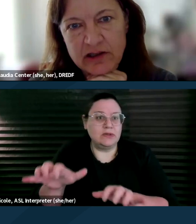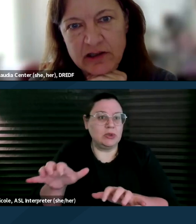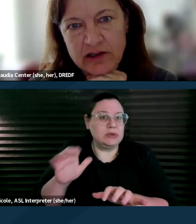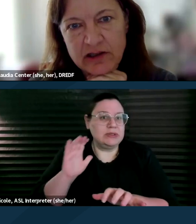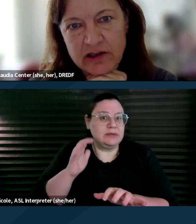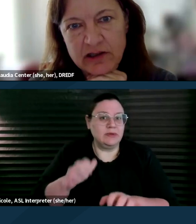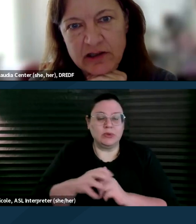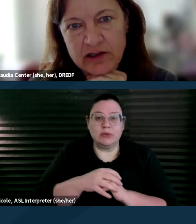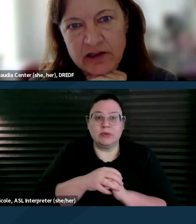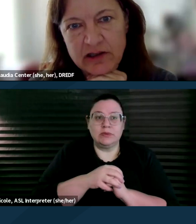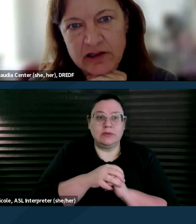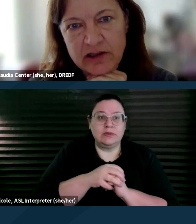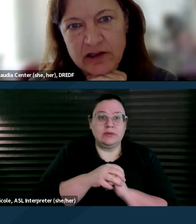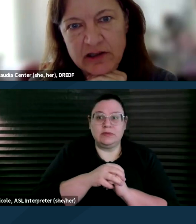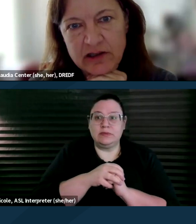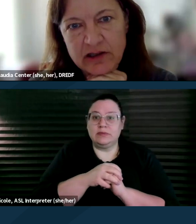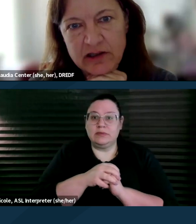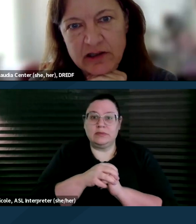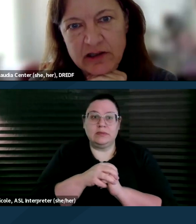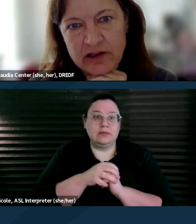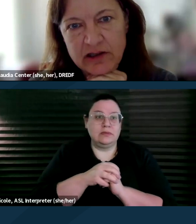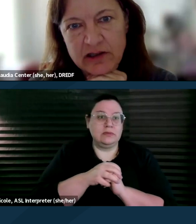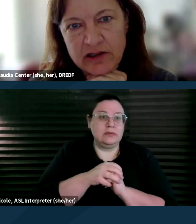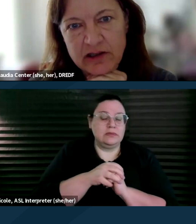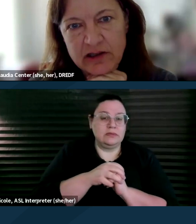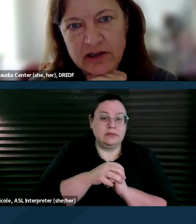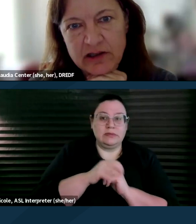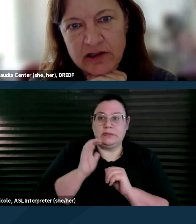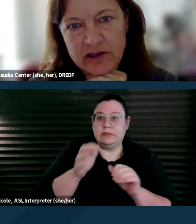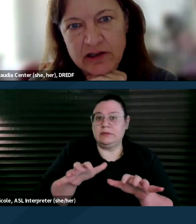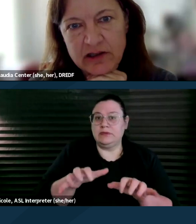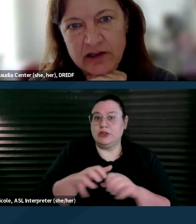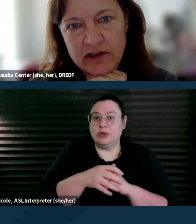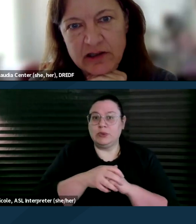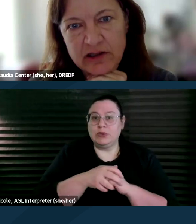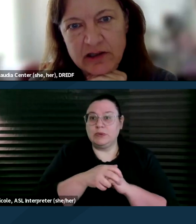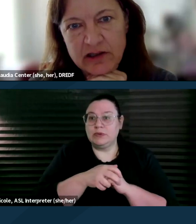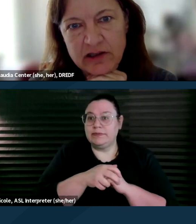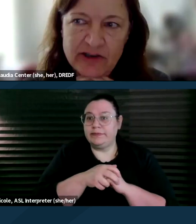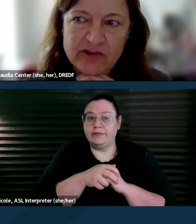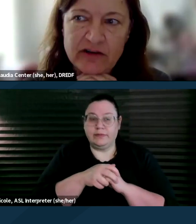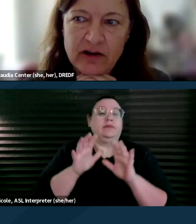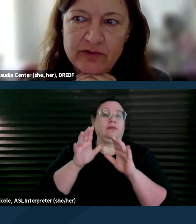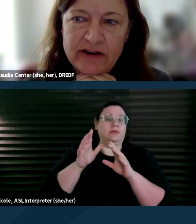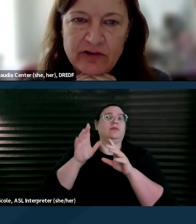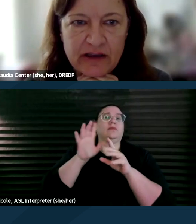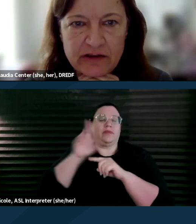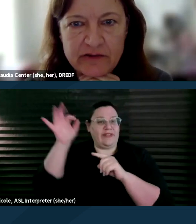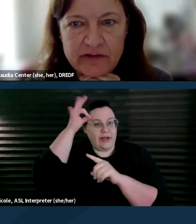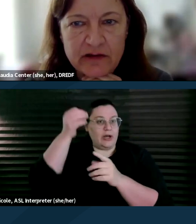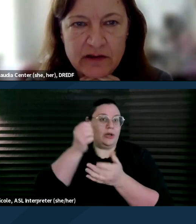that governs how Congress can regulate the federal budget and the strings that attach to federal dollars.